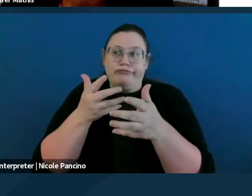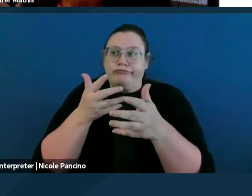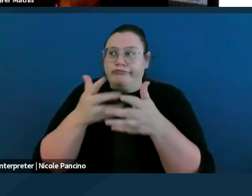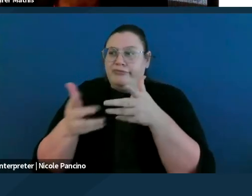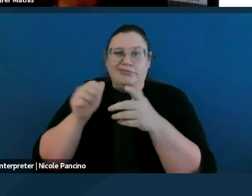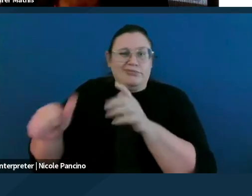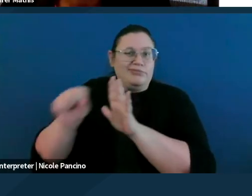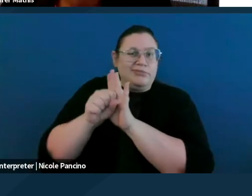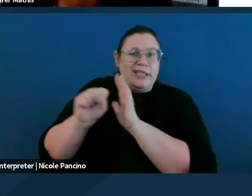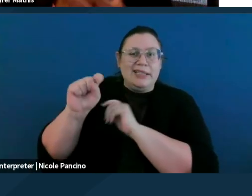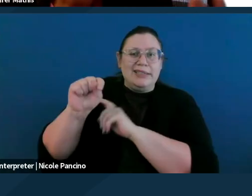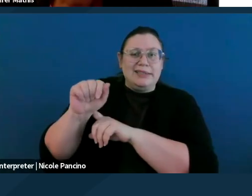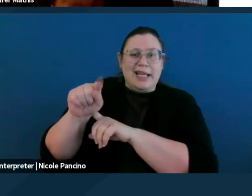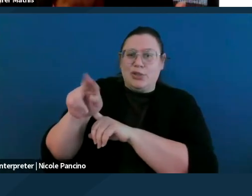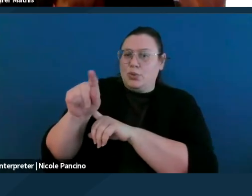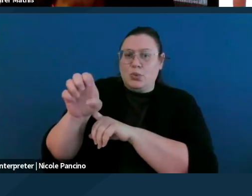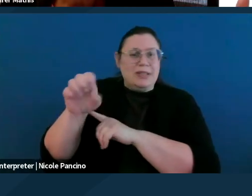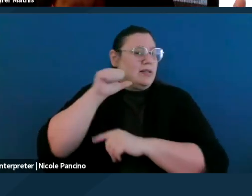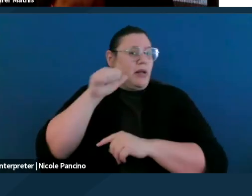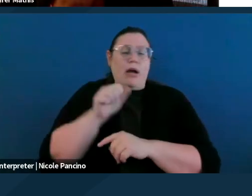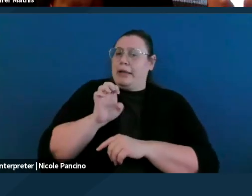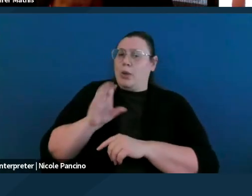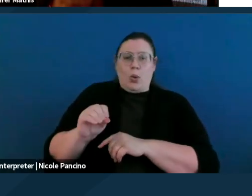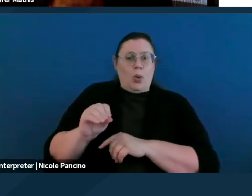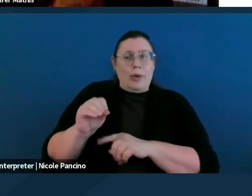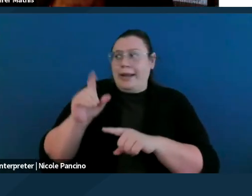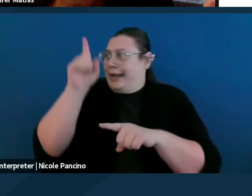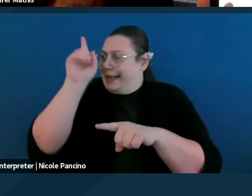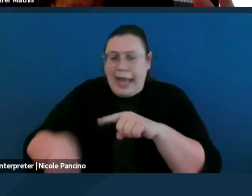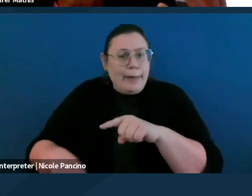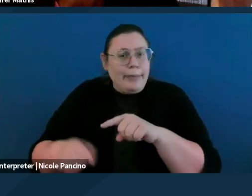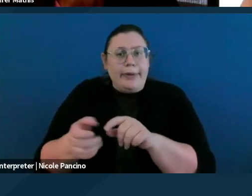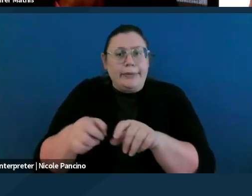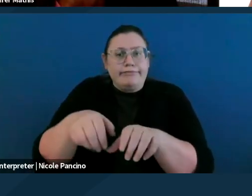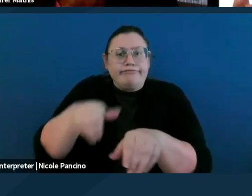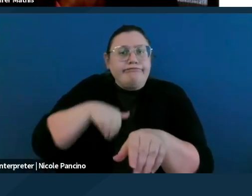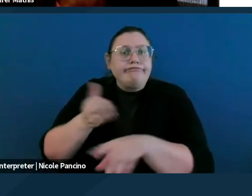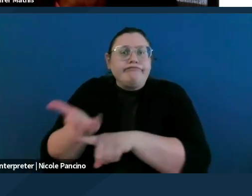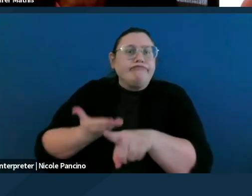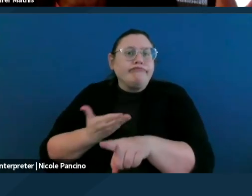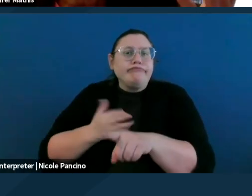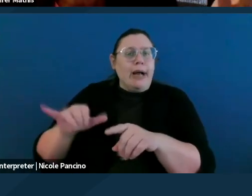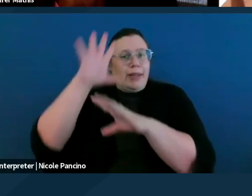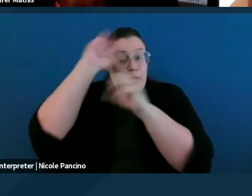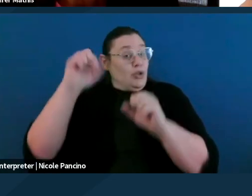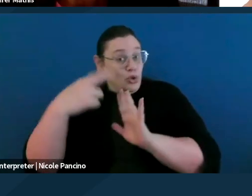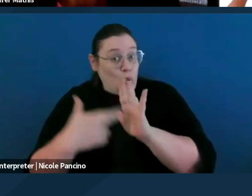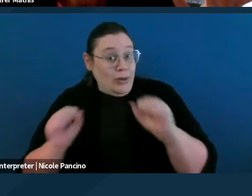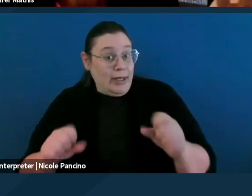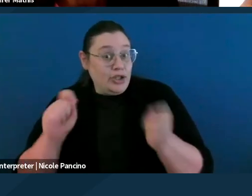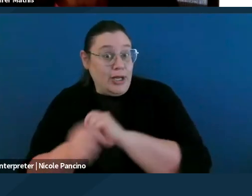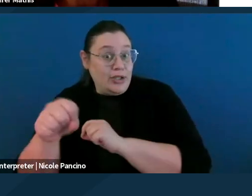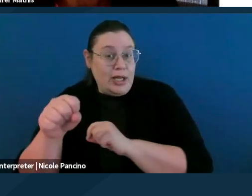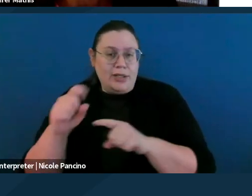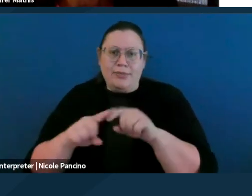statute, it's not an executive order. It can't be rescinded by the president. The rule can change, but one